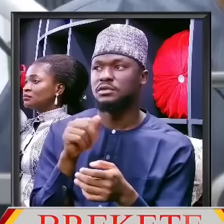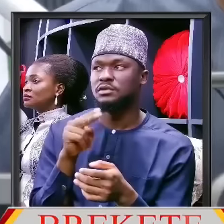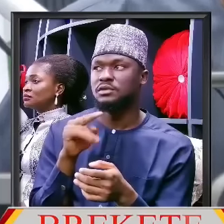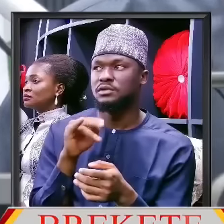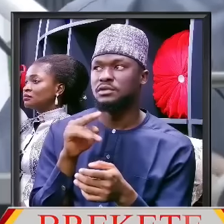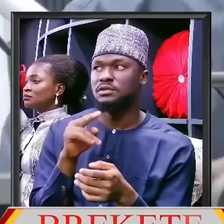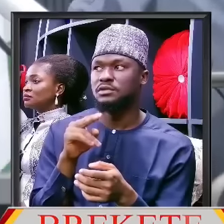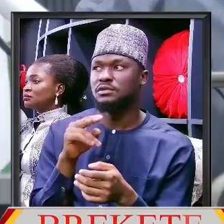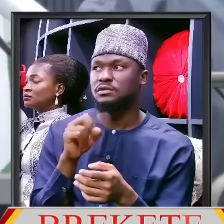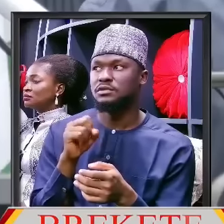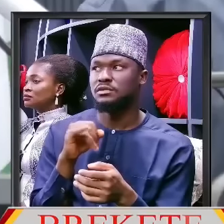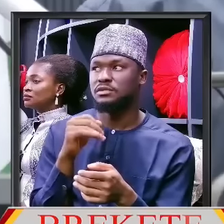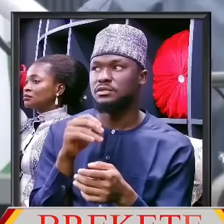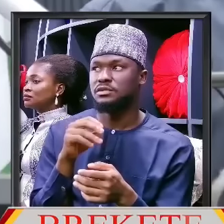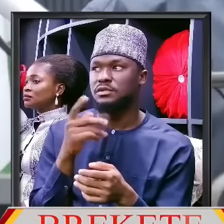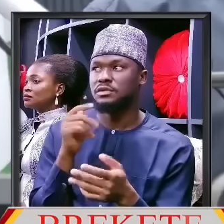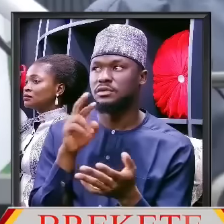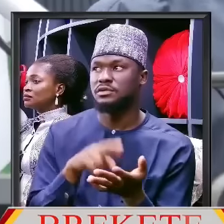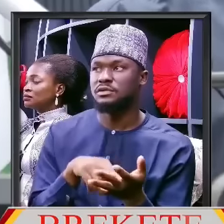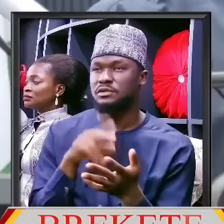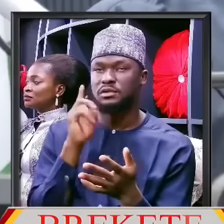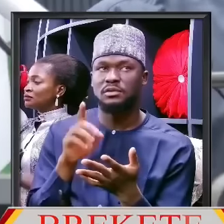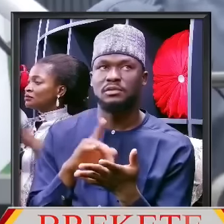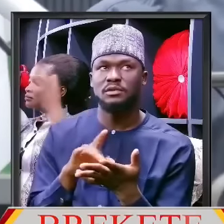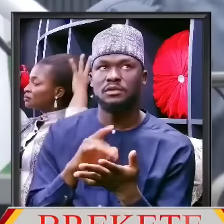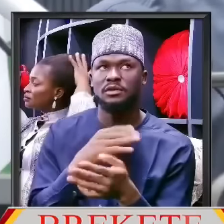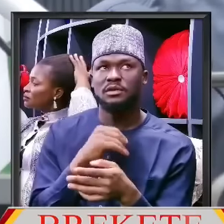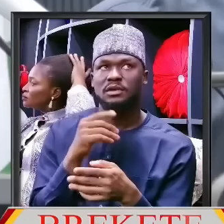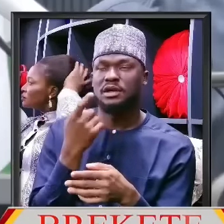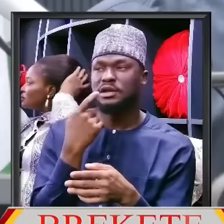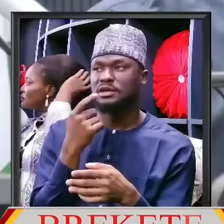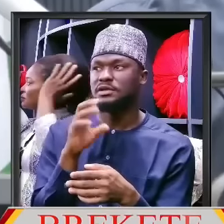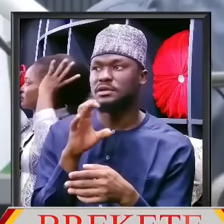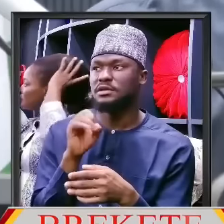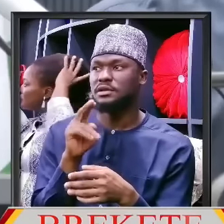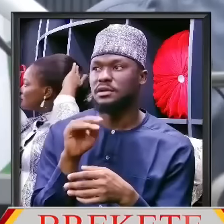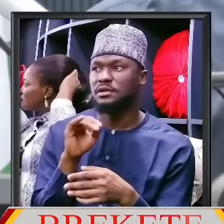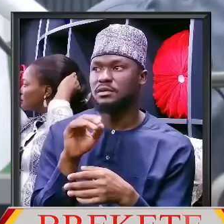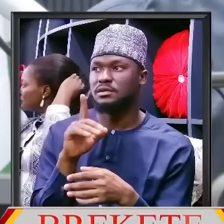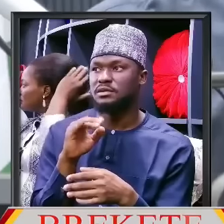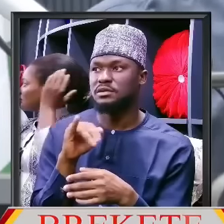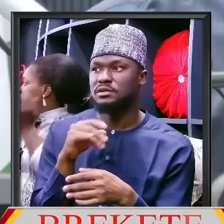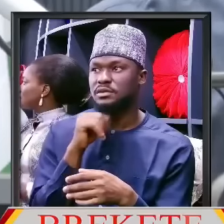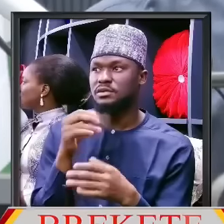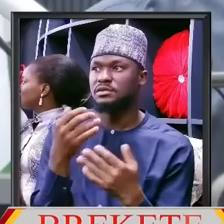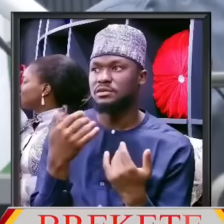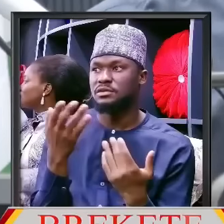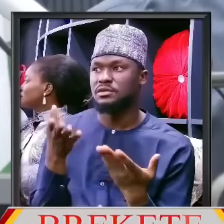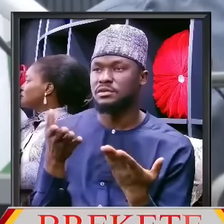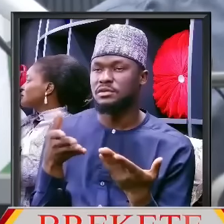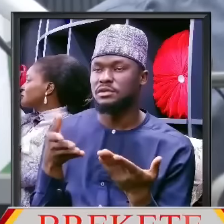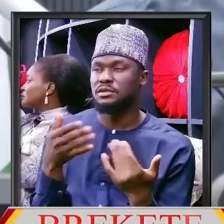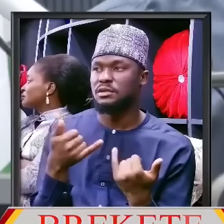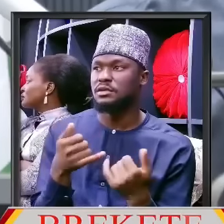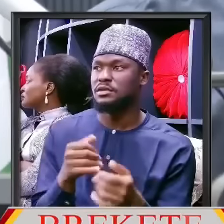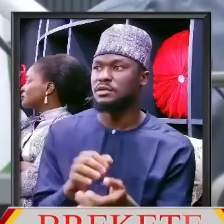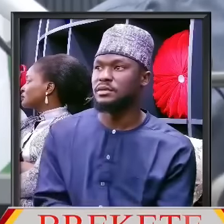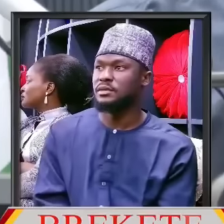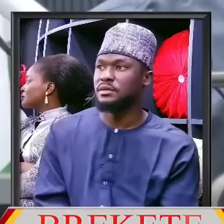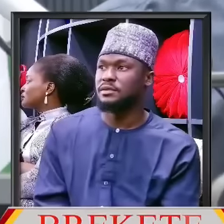position. He was the registrar of medical and dental council, but you know they there again now. Okay. Now woman they there now. Okay.